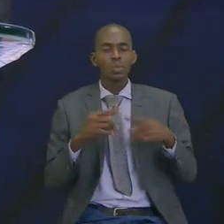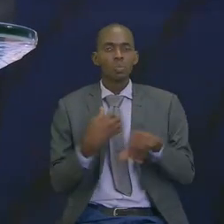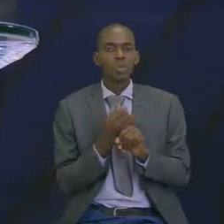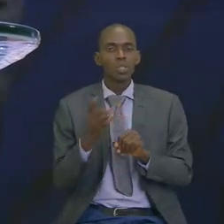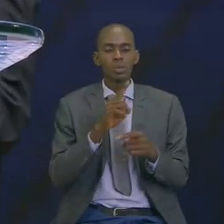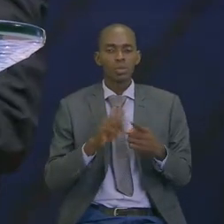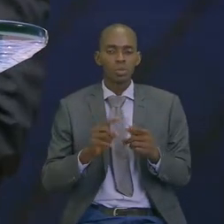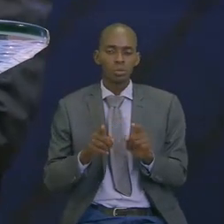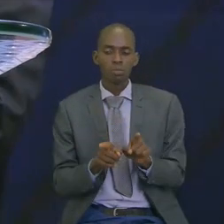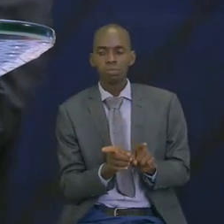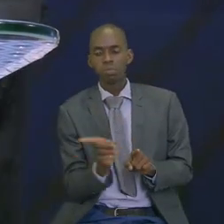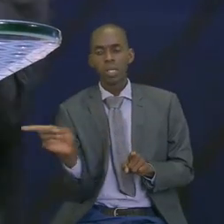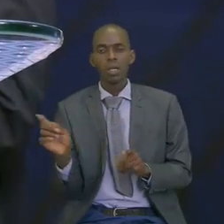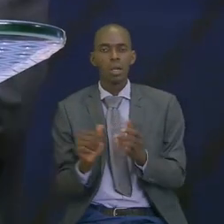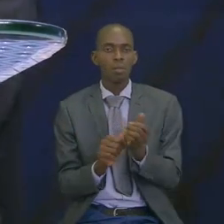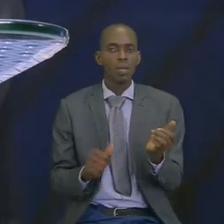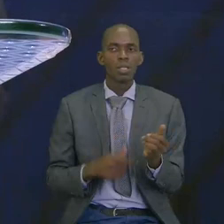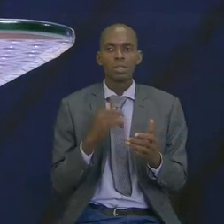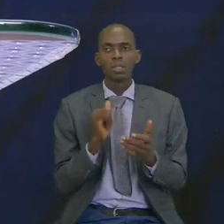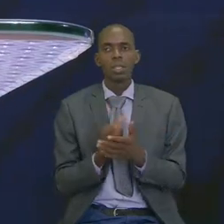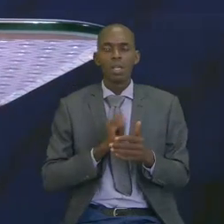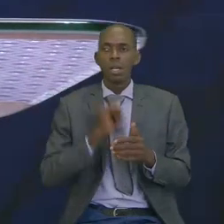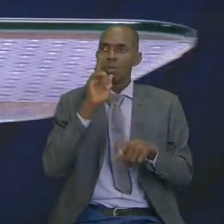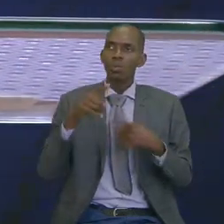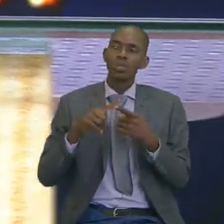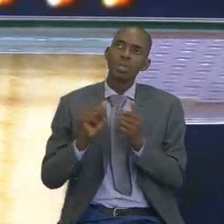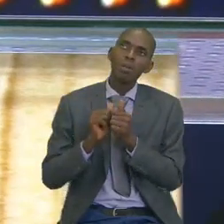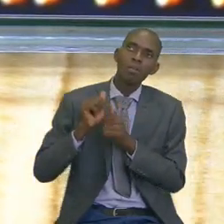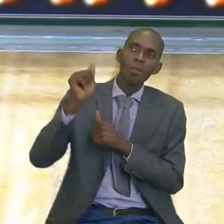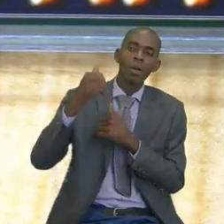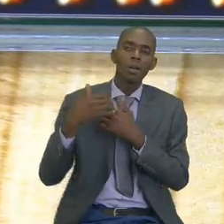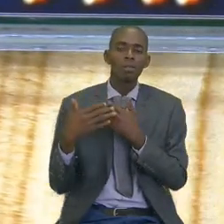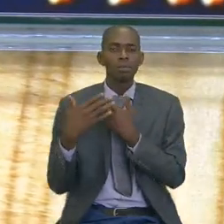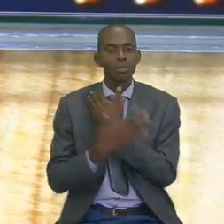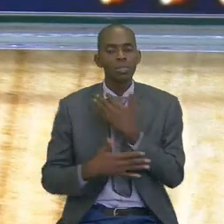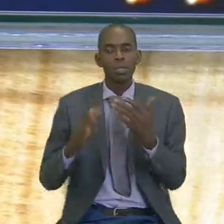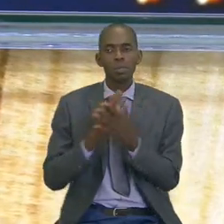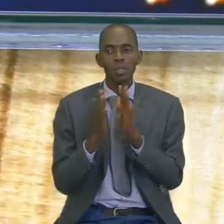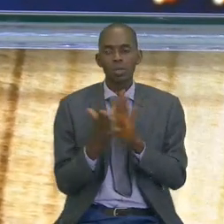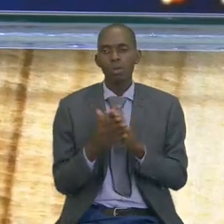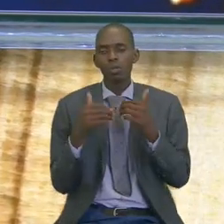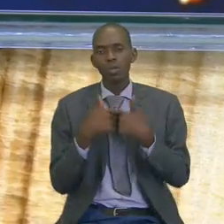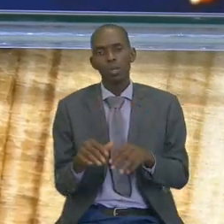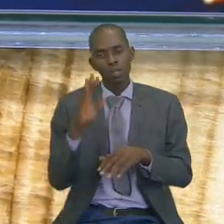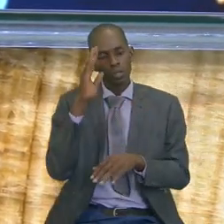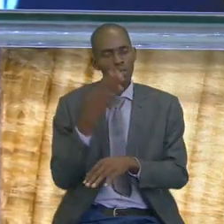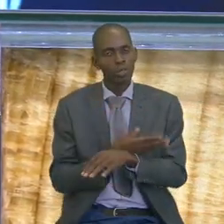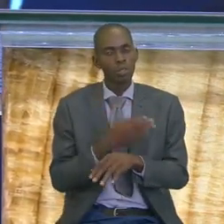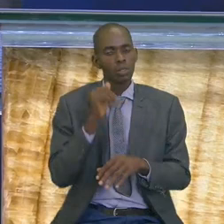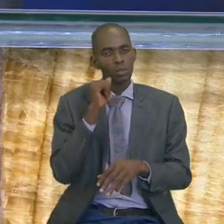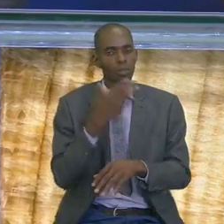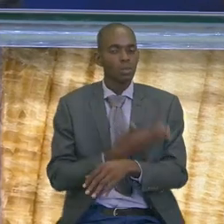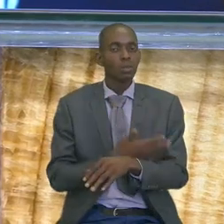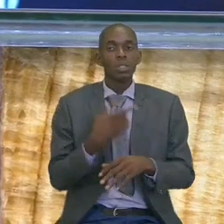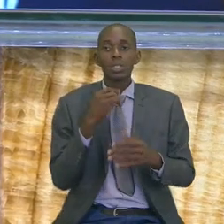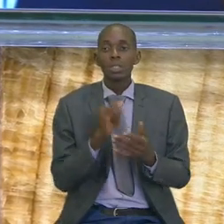the Lord and to say, I'm going to the far country, and they become prodigal sons and prodigal daughters. It says, watch, watch. The